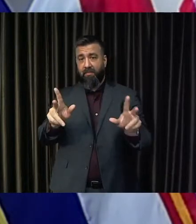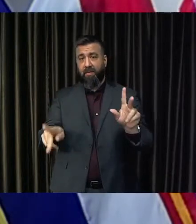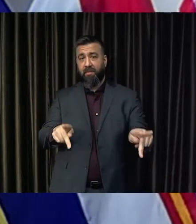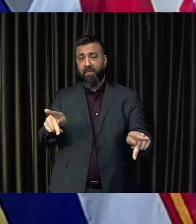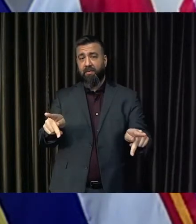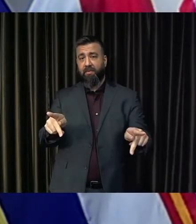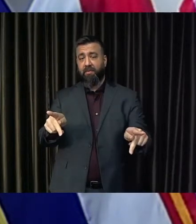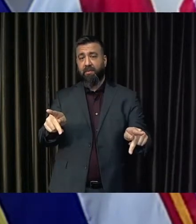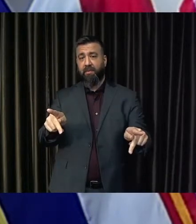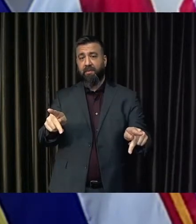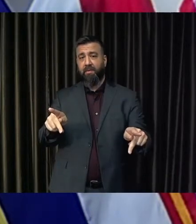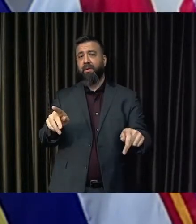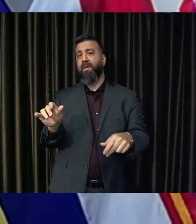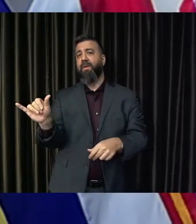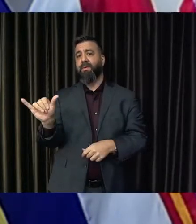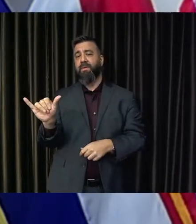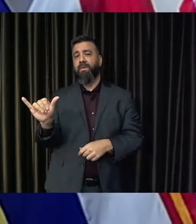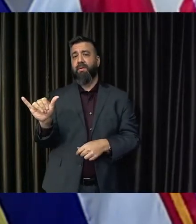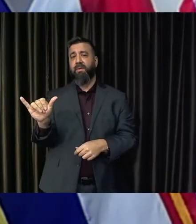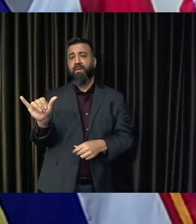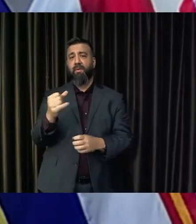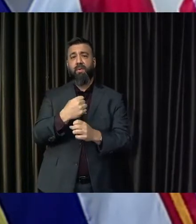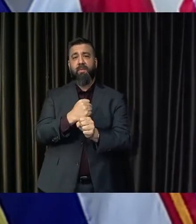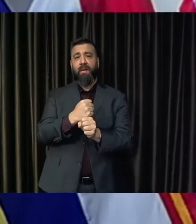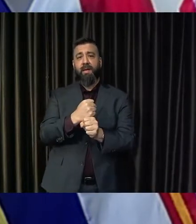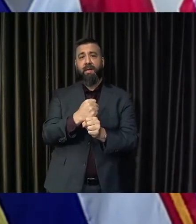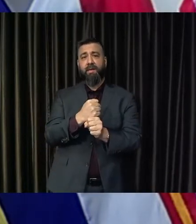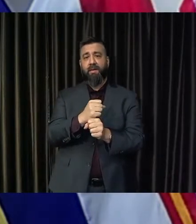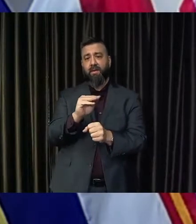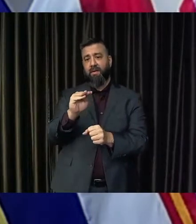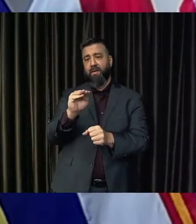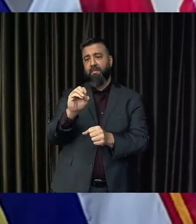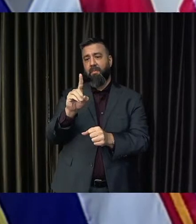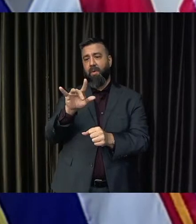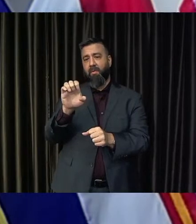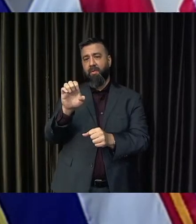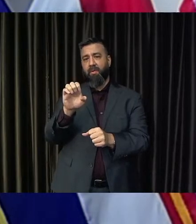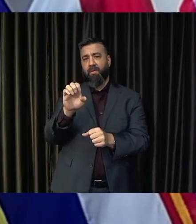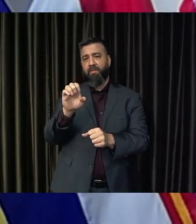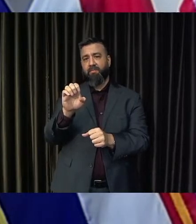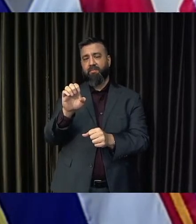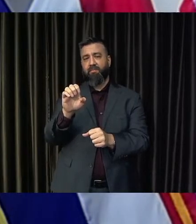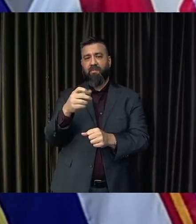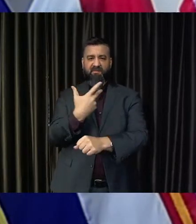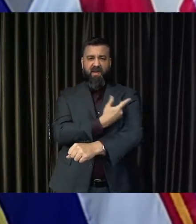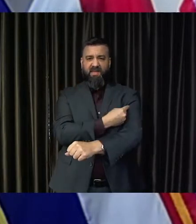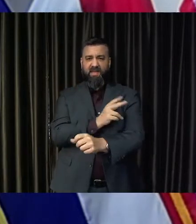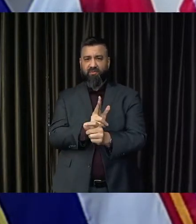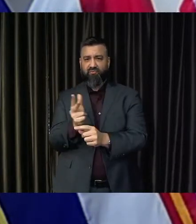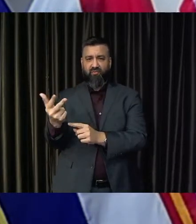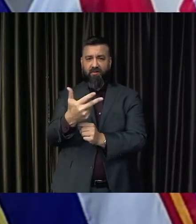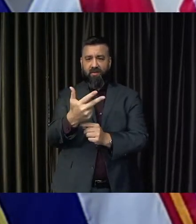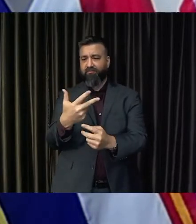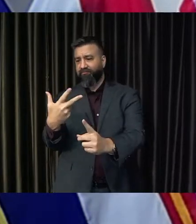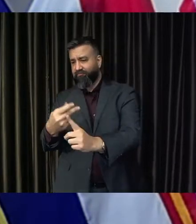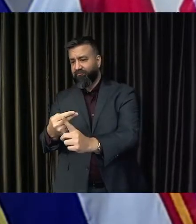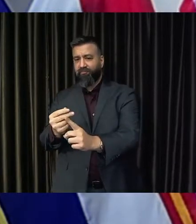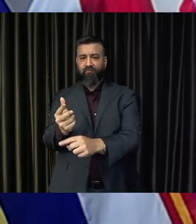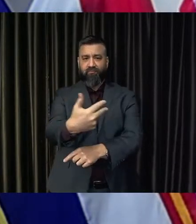vaccination center, and we're also creating mobile units to go to areas where people are and to vaccinate